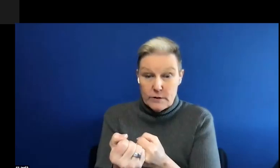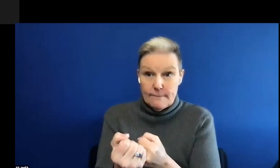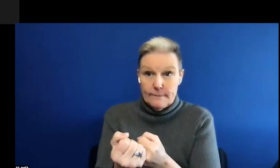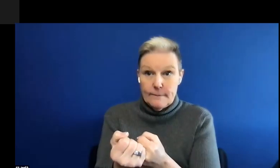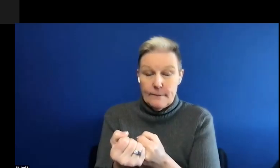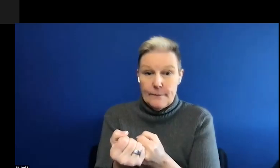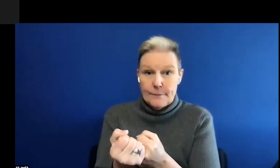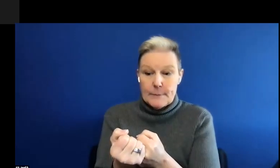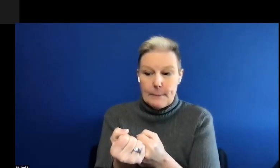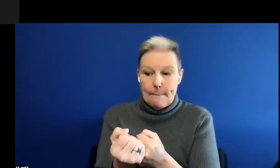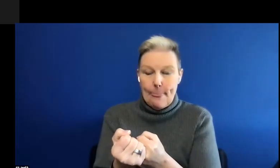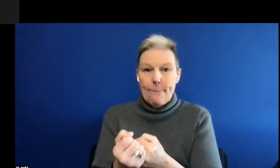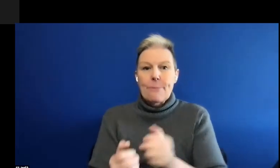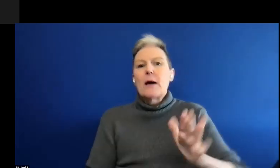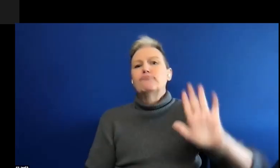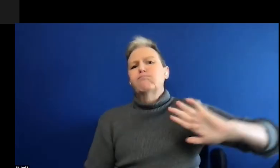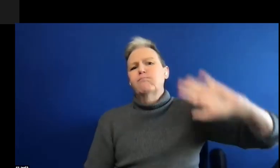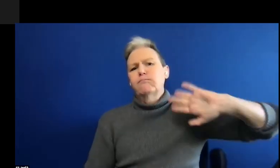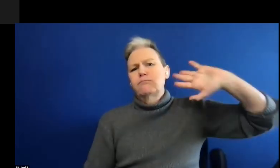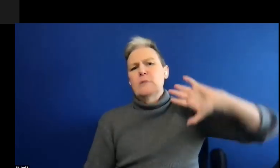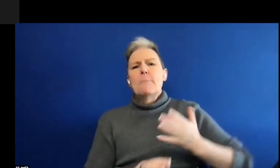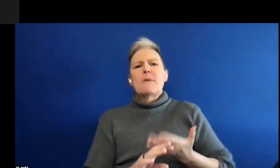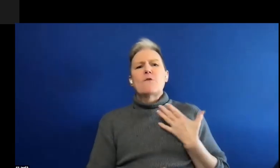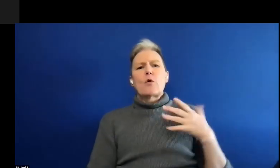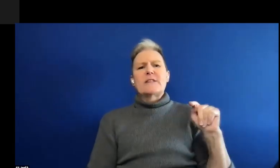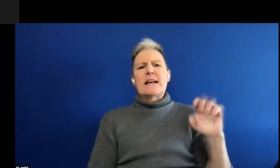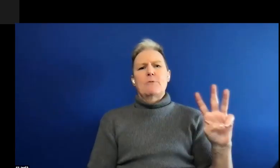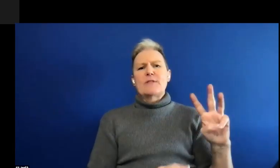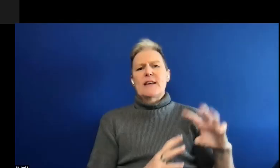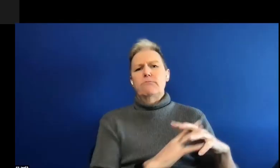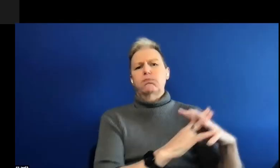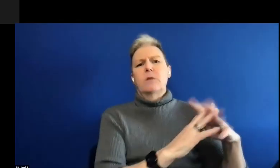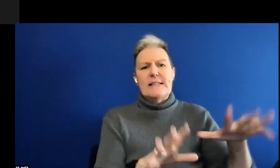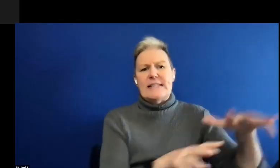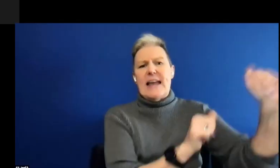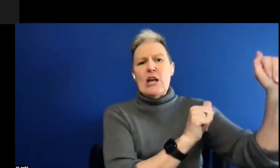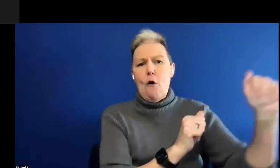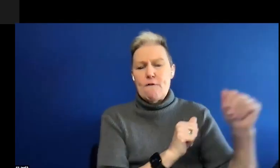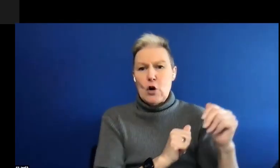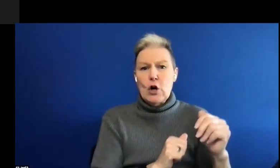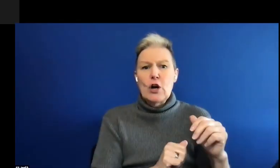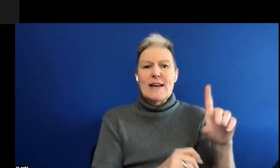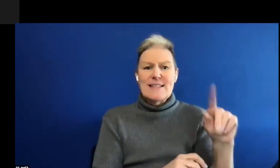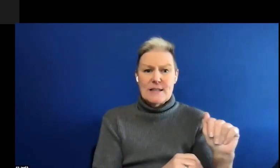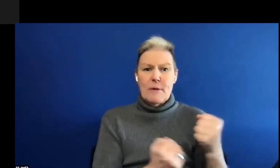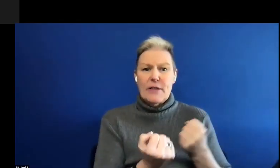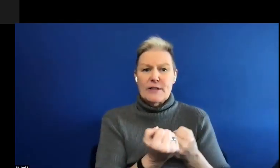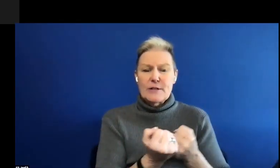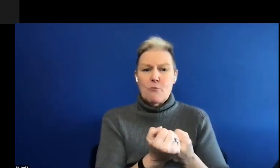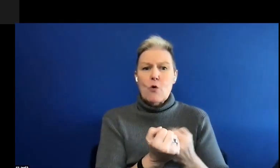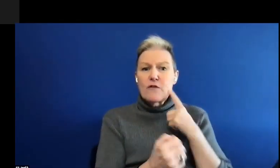This was prior to TWC taking over disability supports